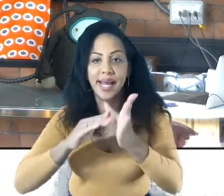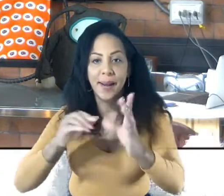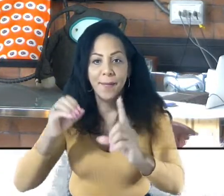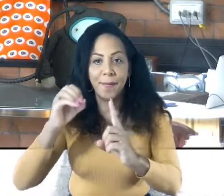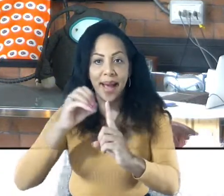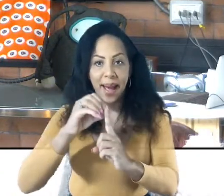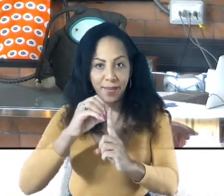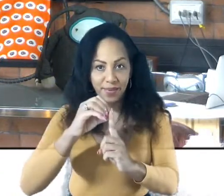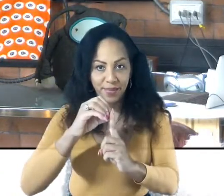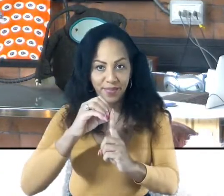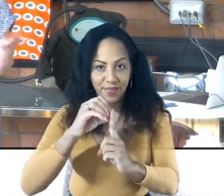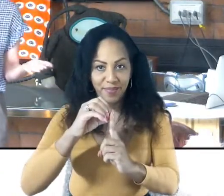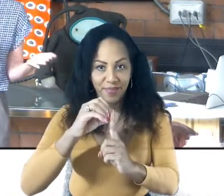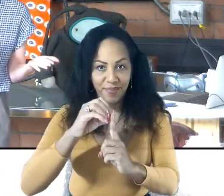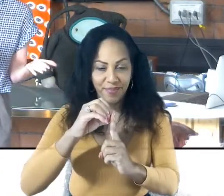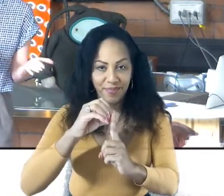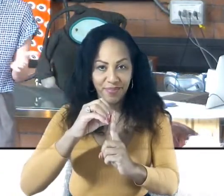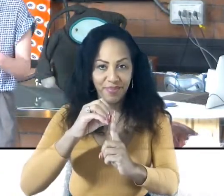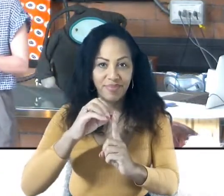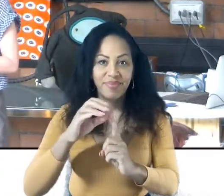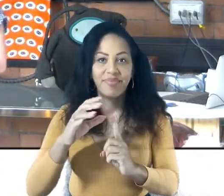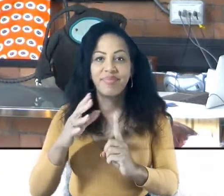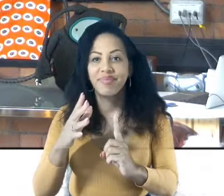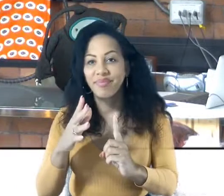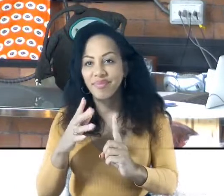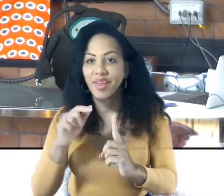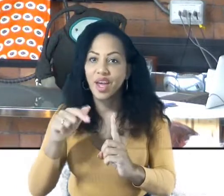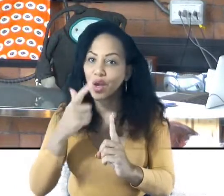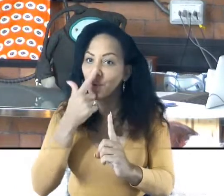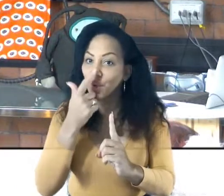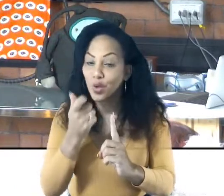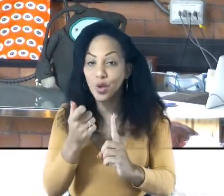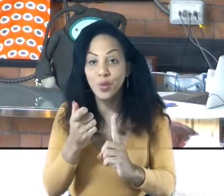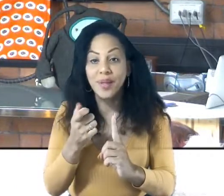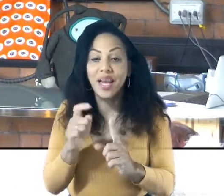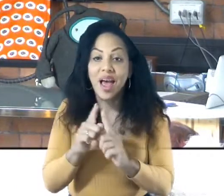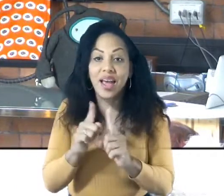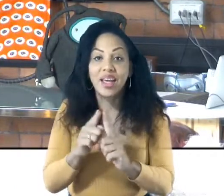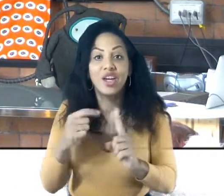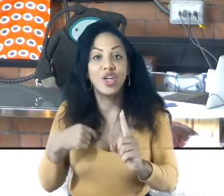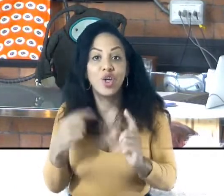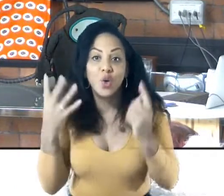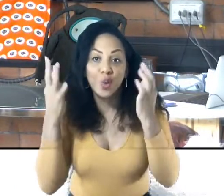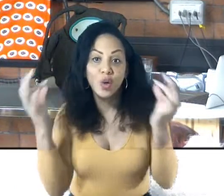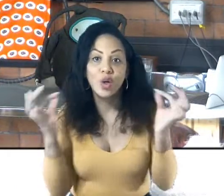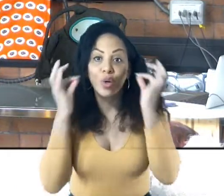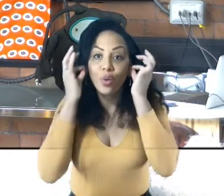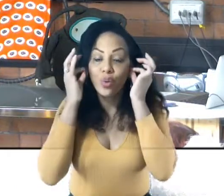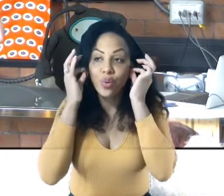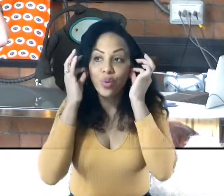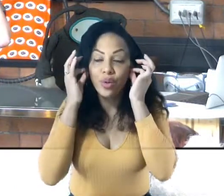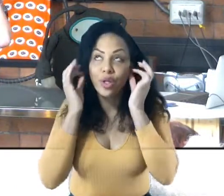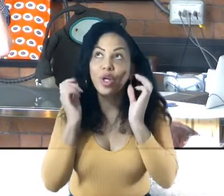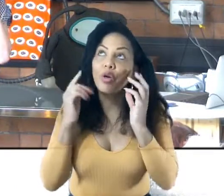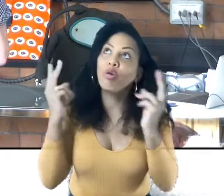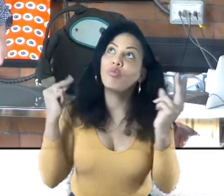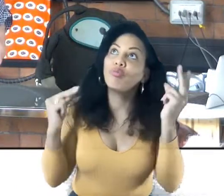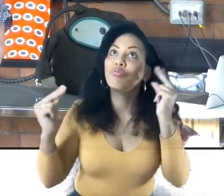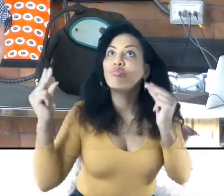experienced more along the lines of the song lines. So you could walk, so it would be an audio walk, and you'd be listening to the stories and